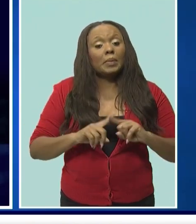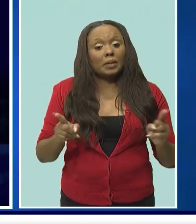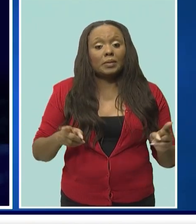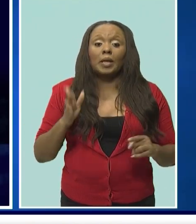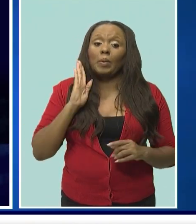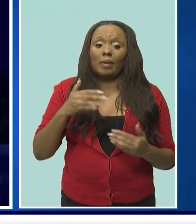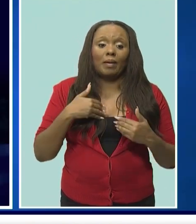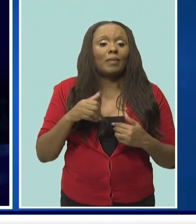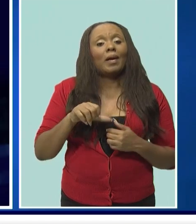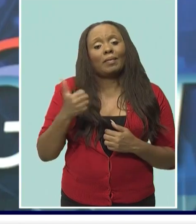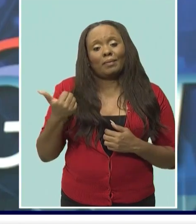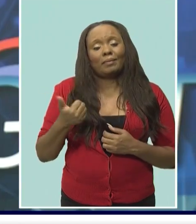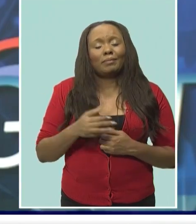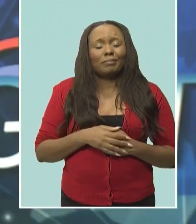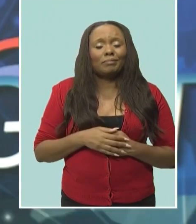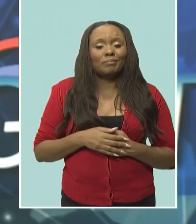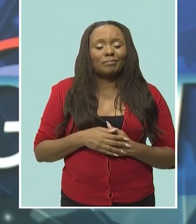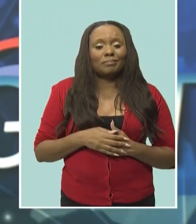be others.